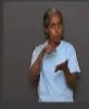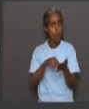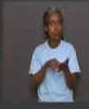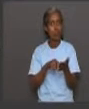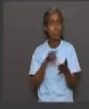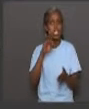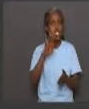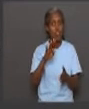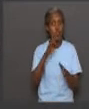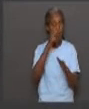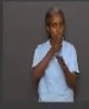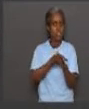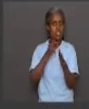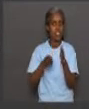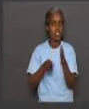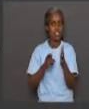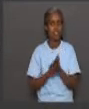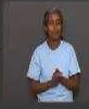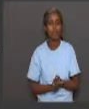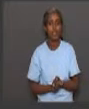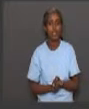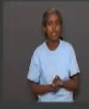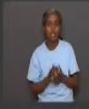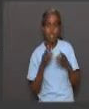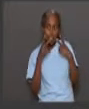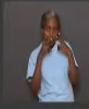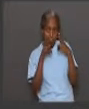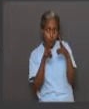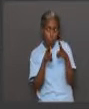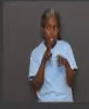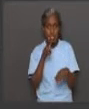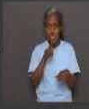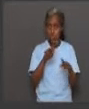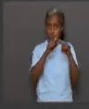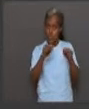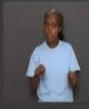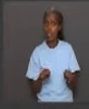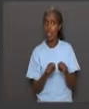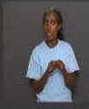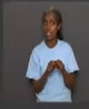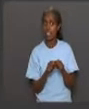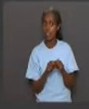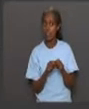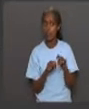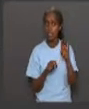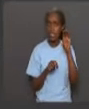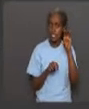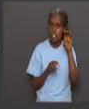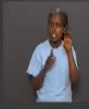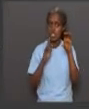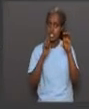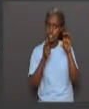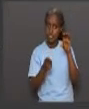the four sides. Let us look at the two triangles C,